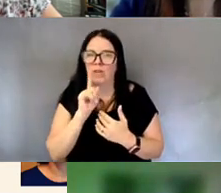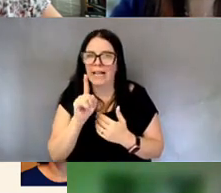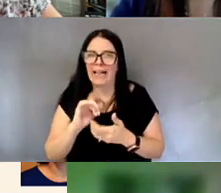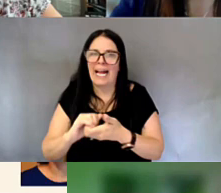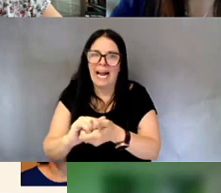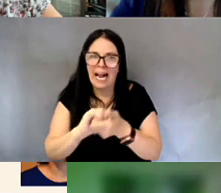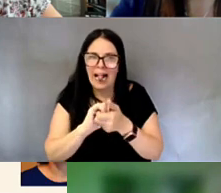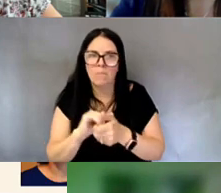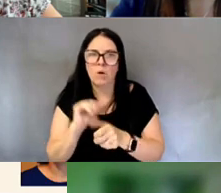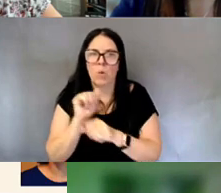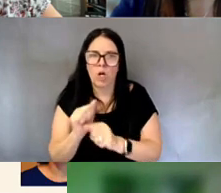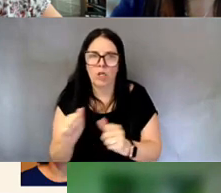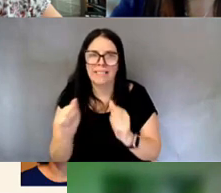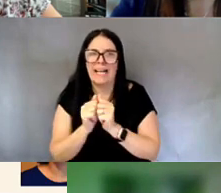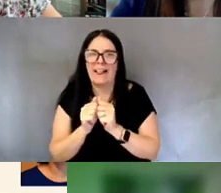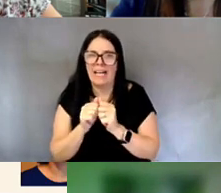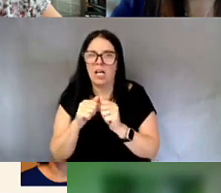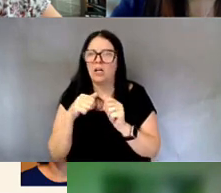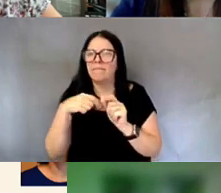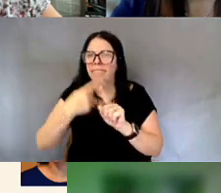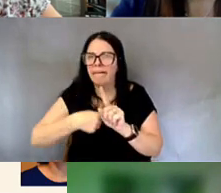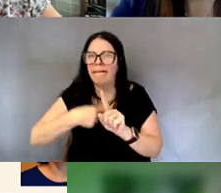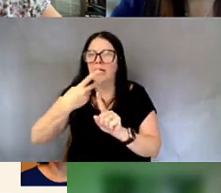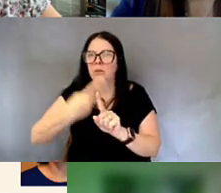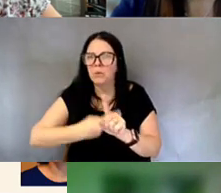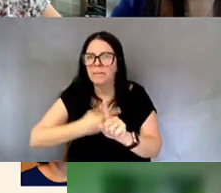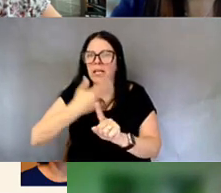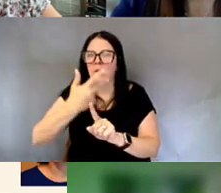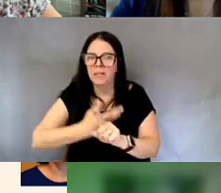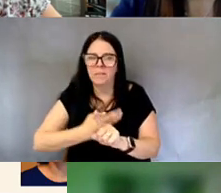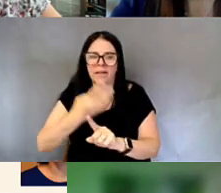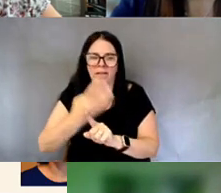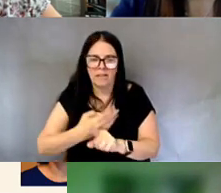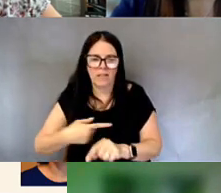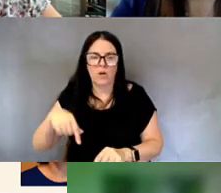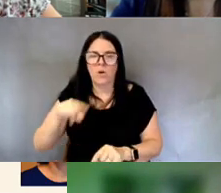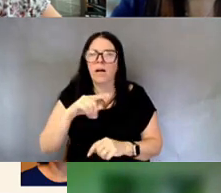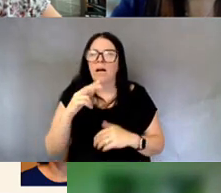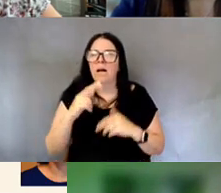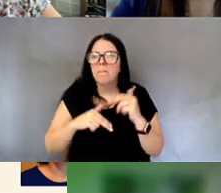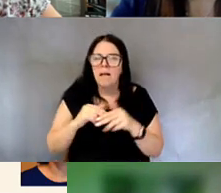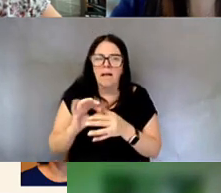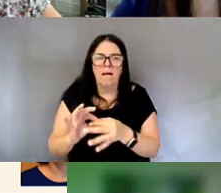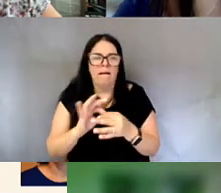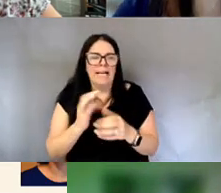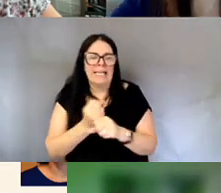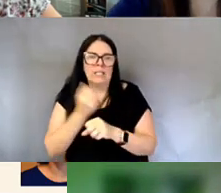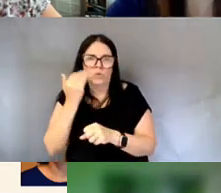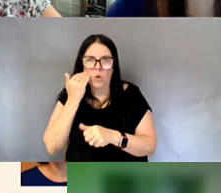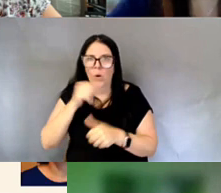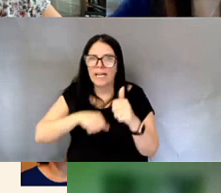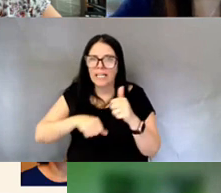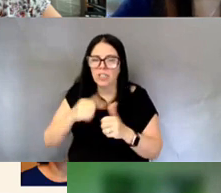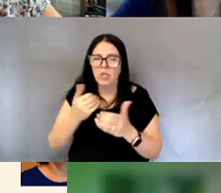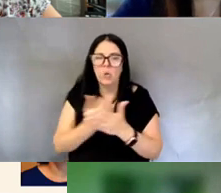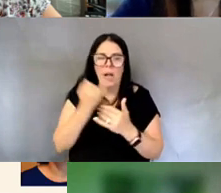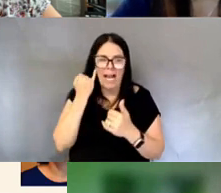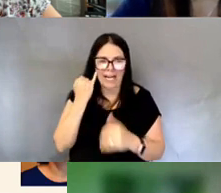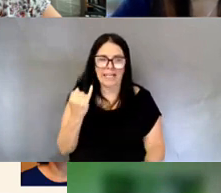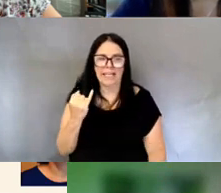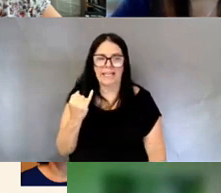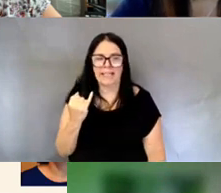collaborating took place over a number of months, because we are sort of gradually introduced to new methodologies and ideas, and